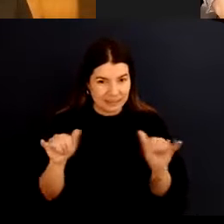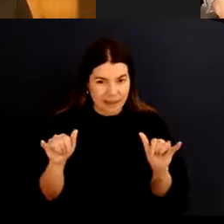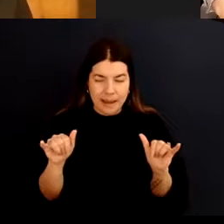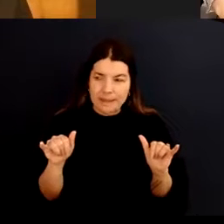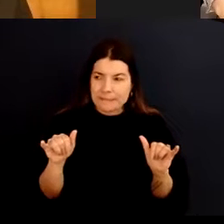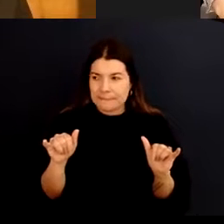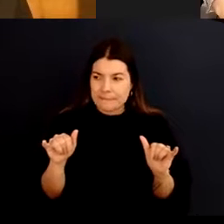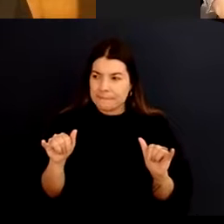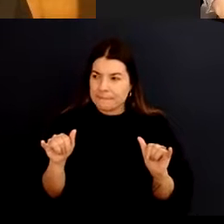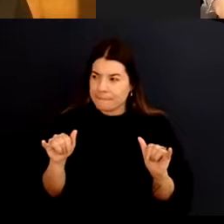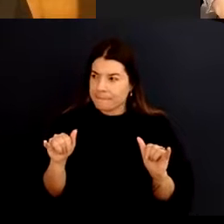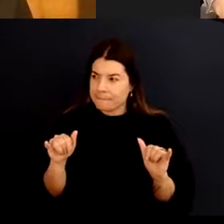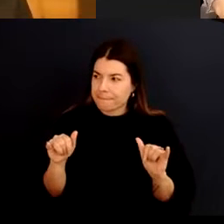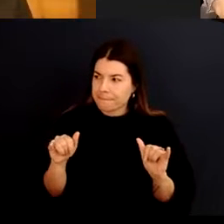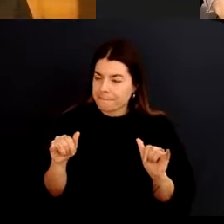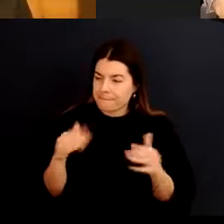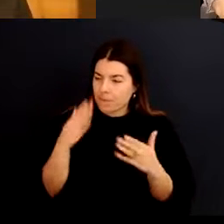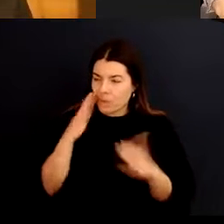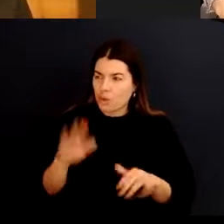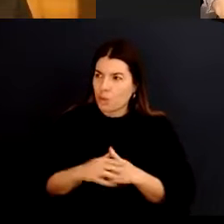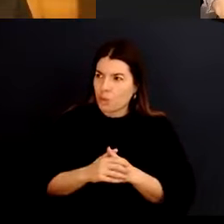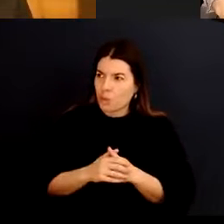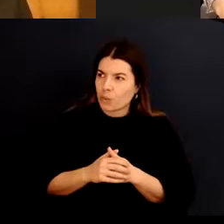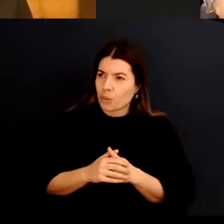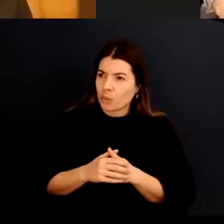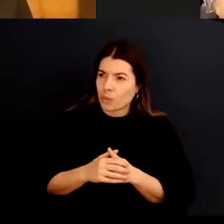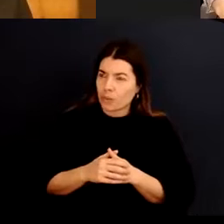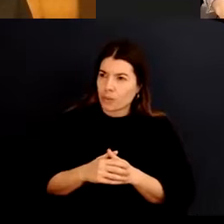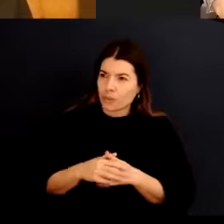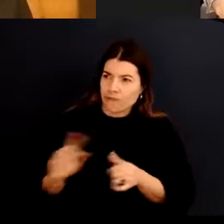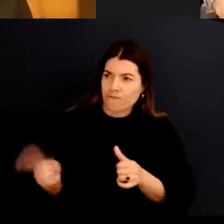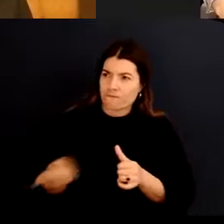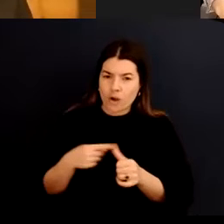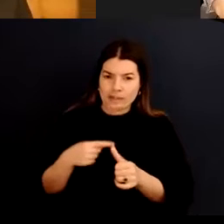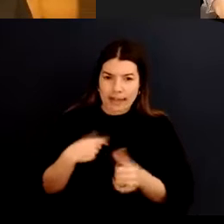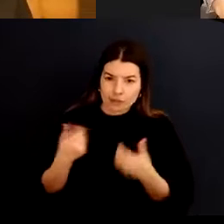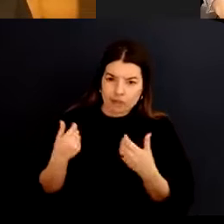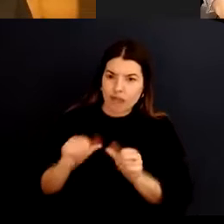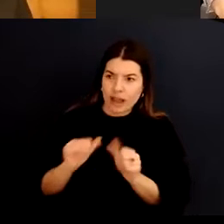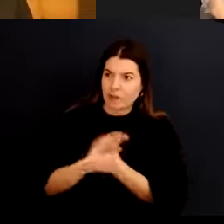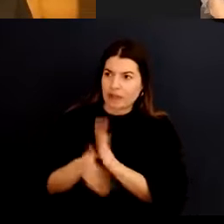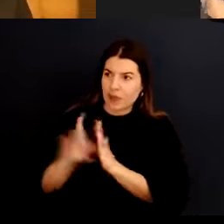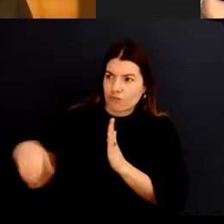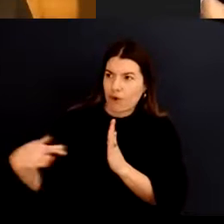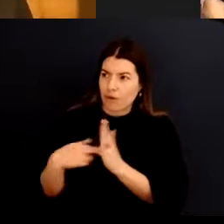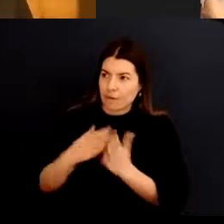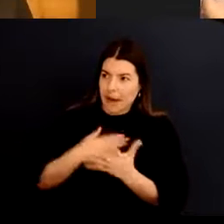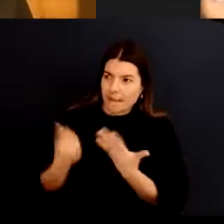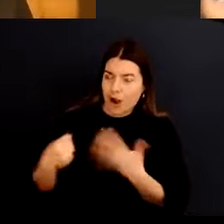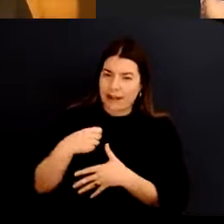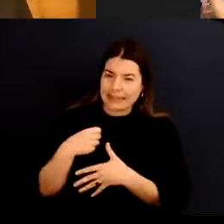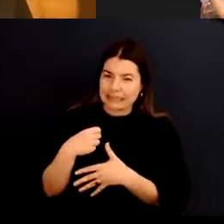if we start out thinking to try to be a role model, if you can really be a role model. I